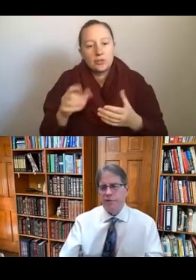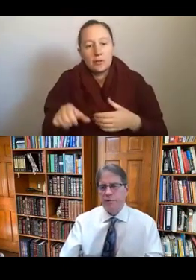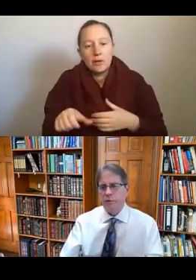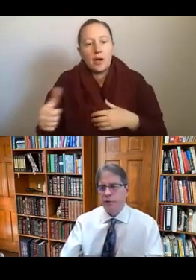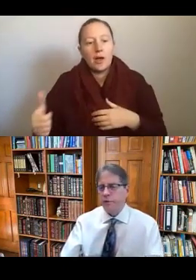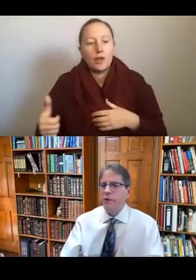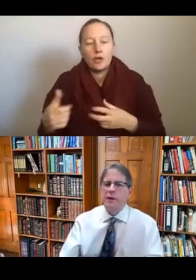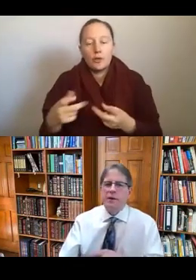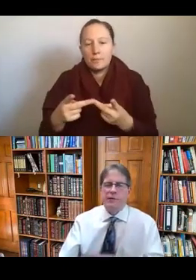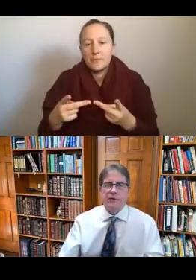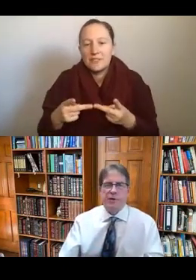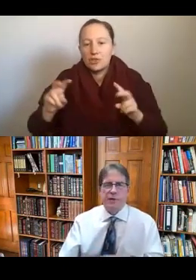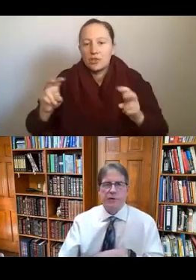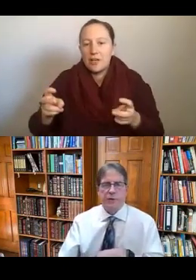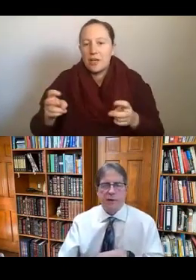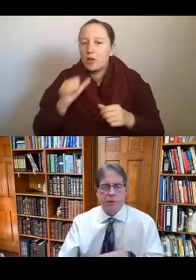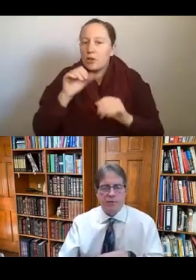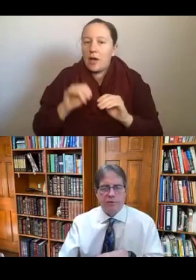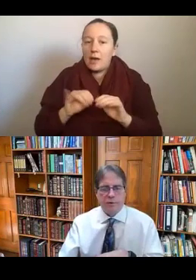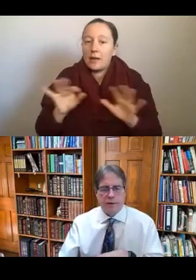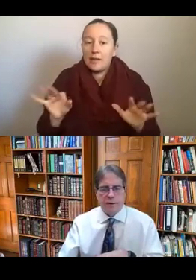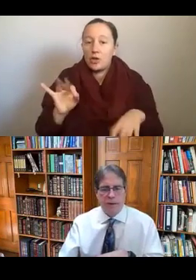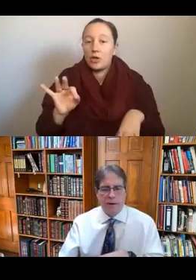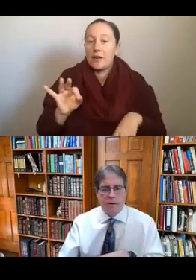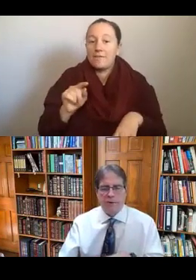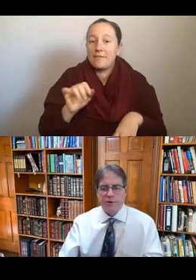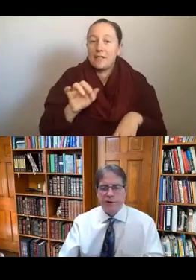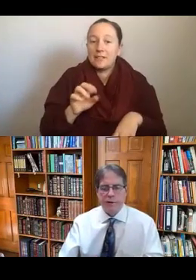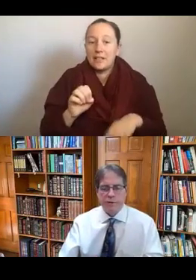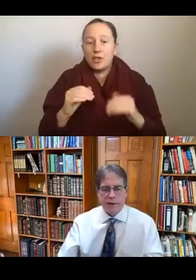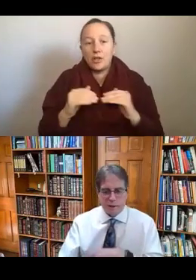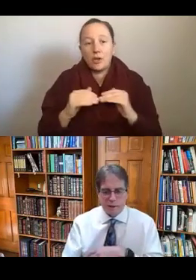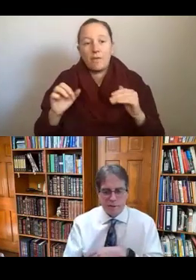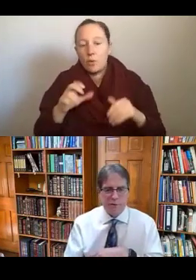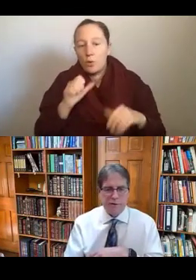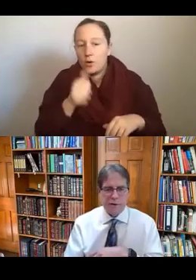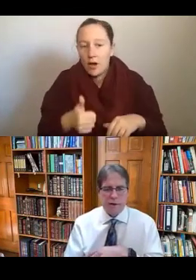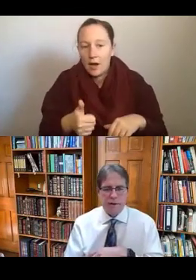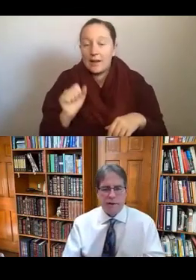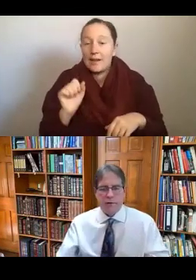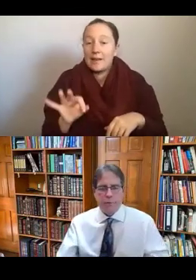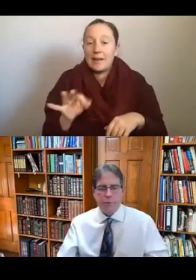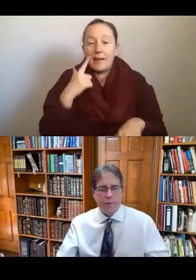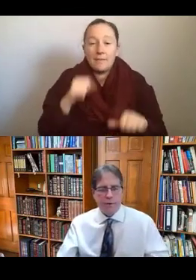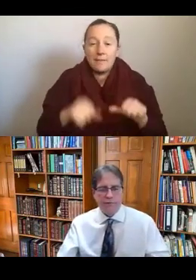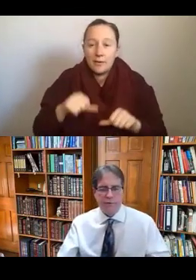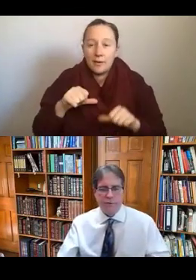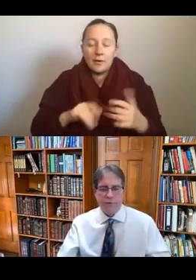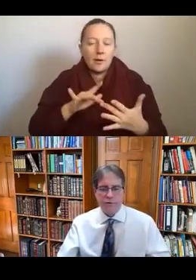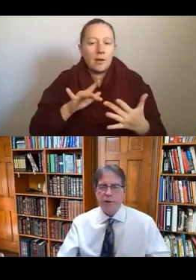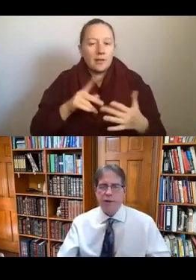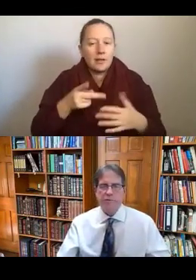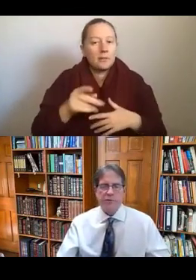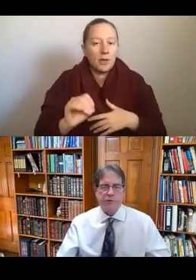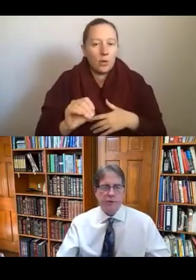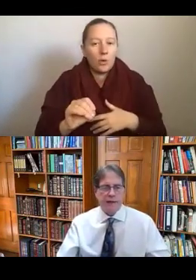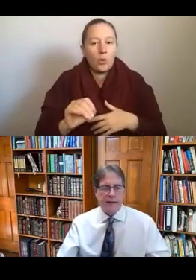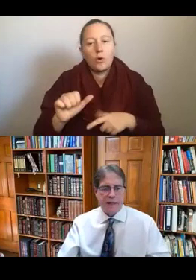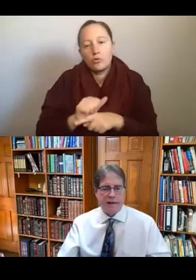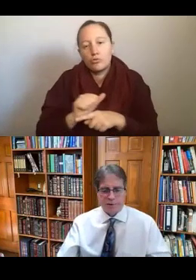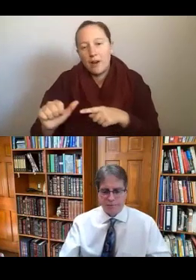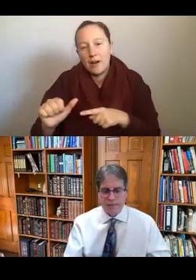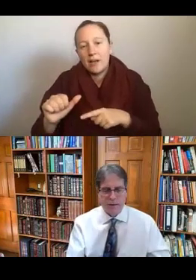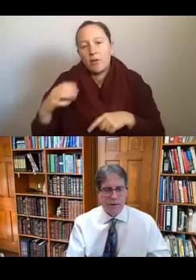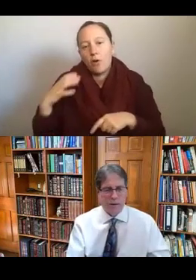it's not so clear if it's a tenure track equivalent or not. Best thing to do in that case is to contact your program officer or training officer